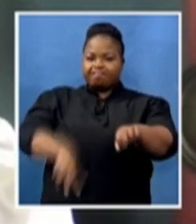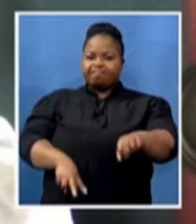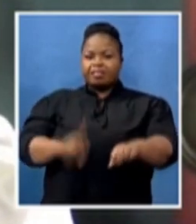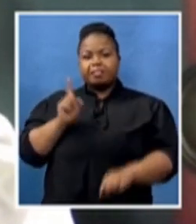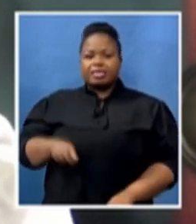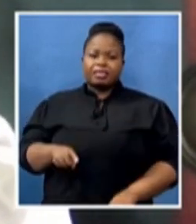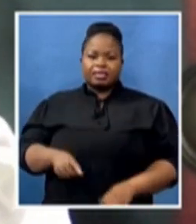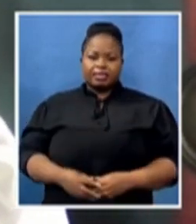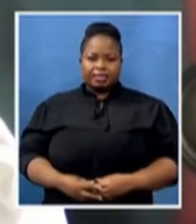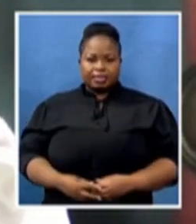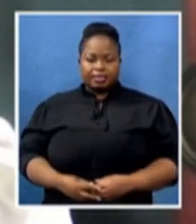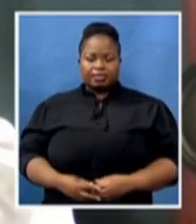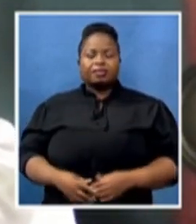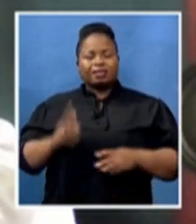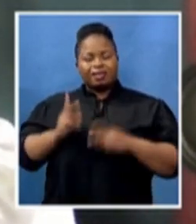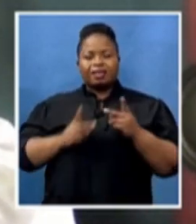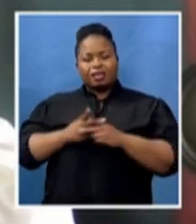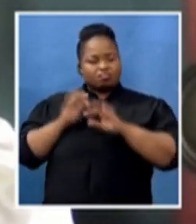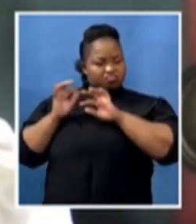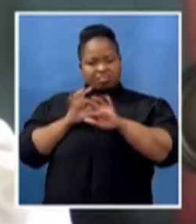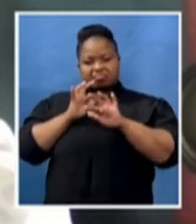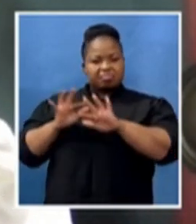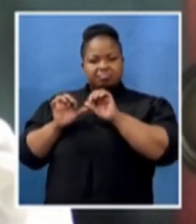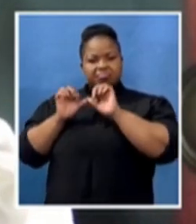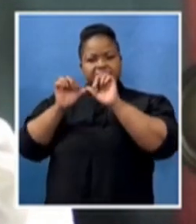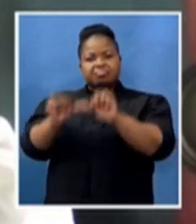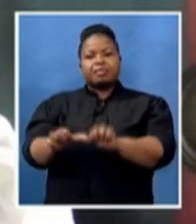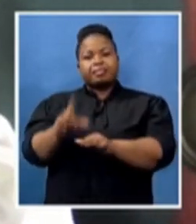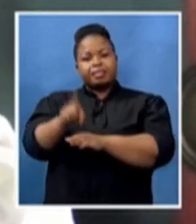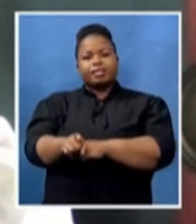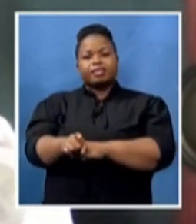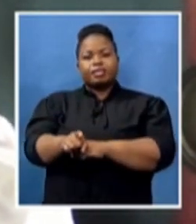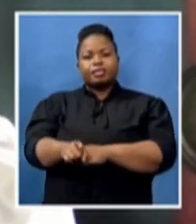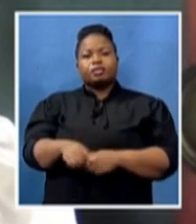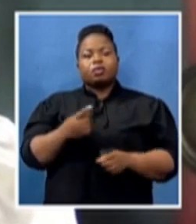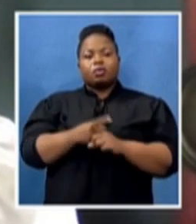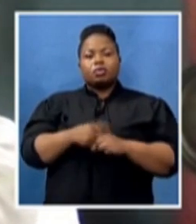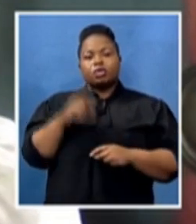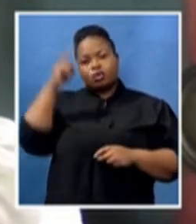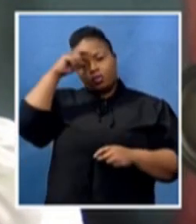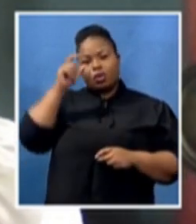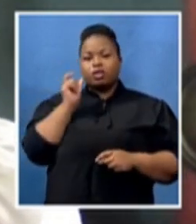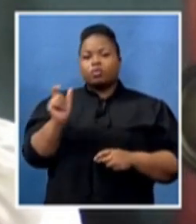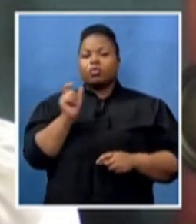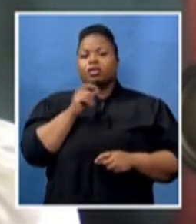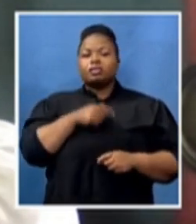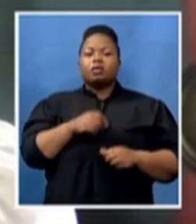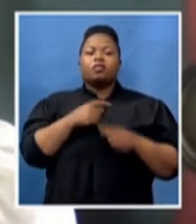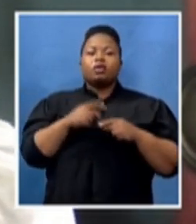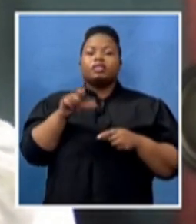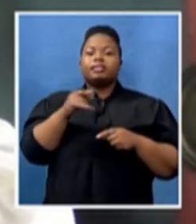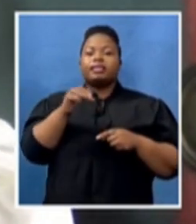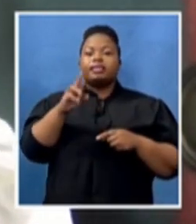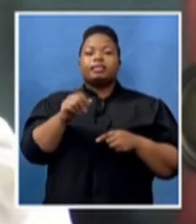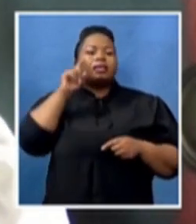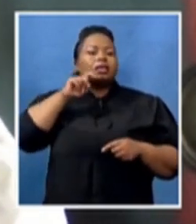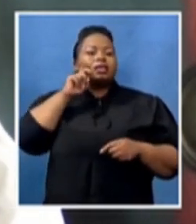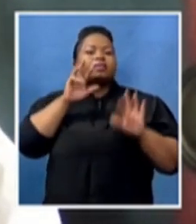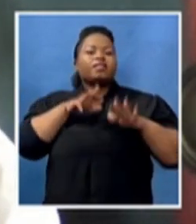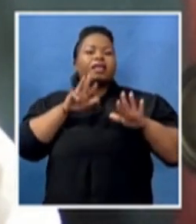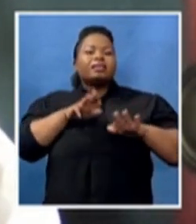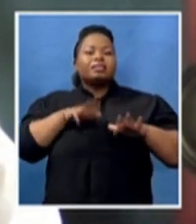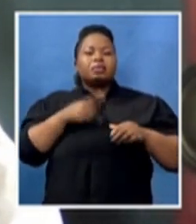forward, heeding the wise words of Tsietsi Mashinini, who at the age of 19 implored the students as they were